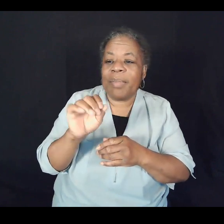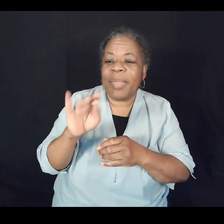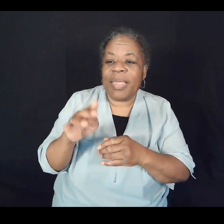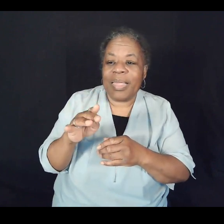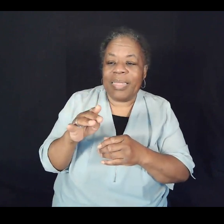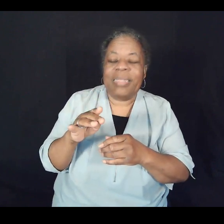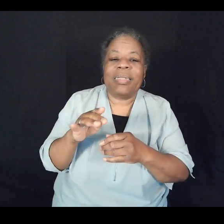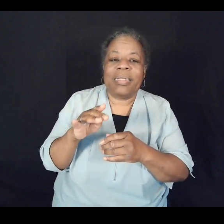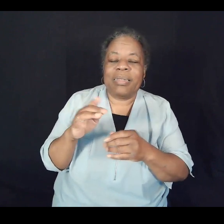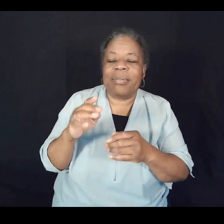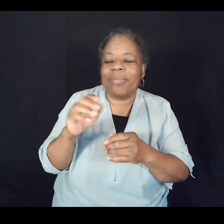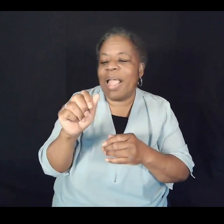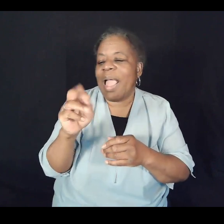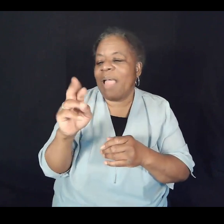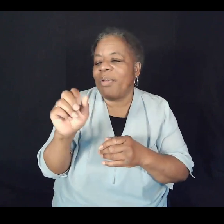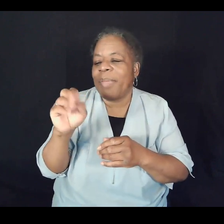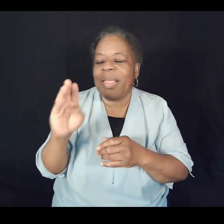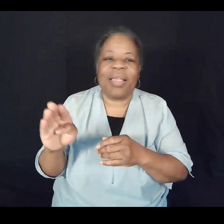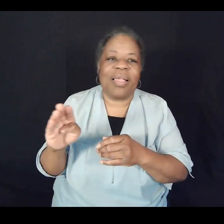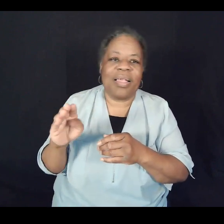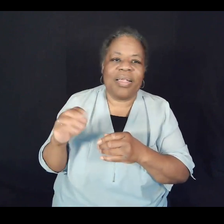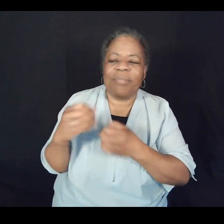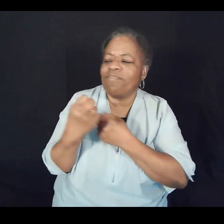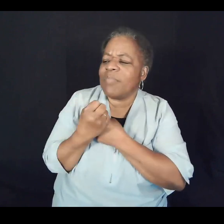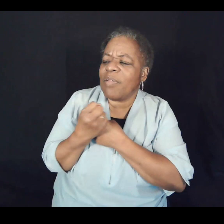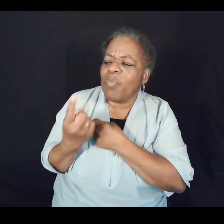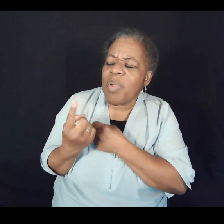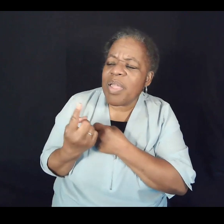one, Habibi, I'll see you at dinner tonight.